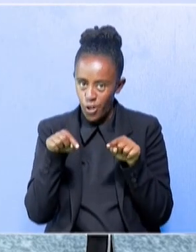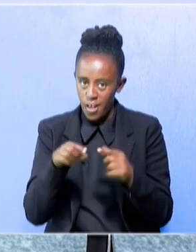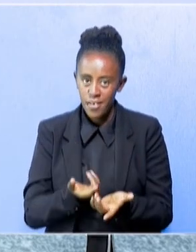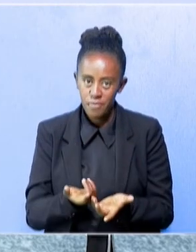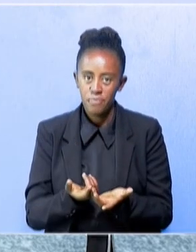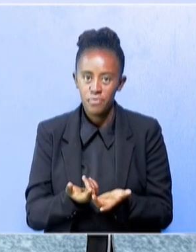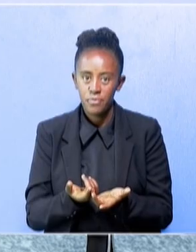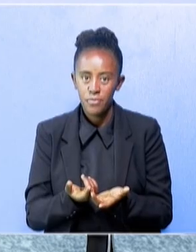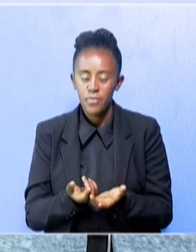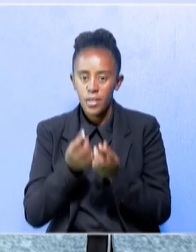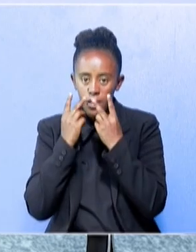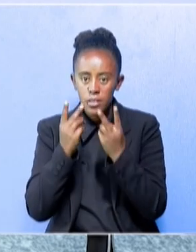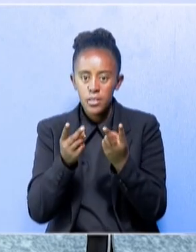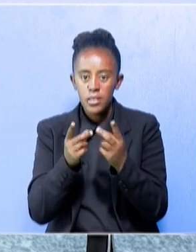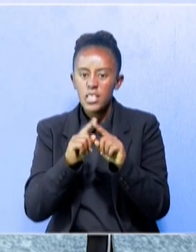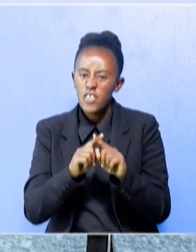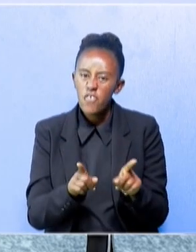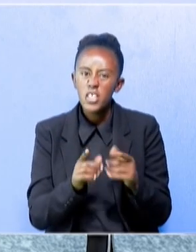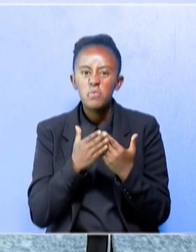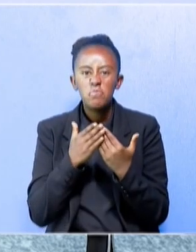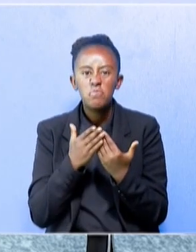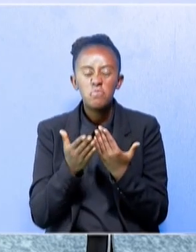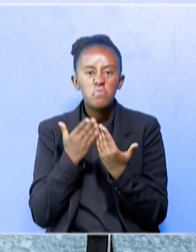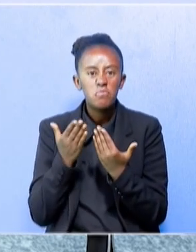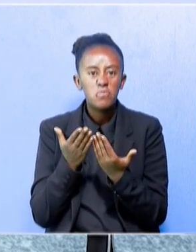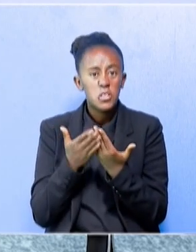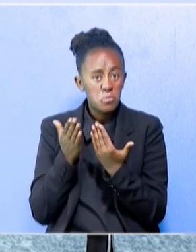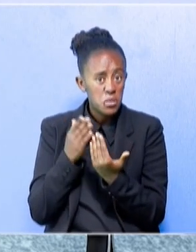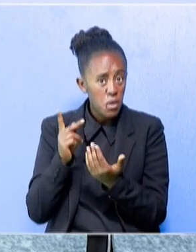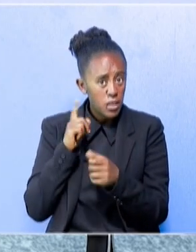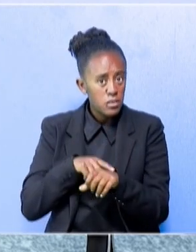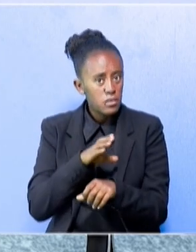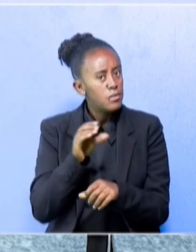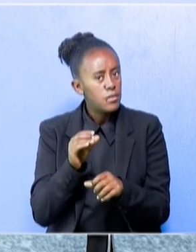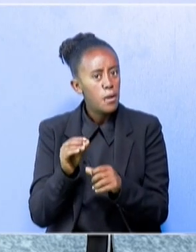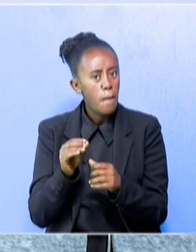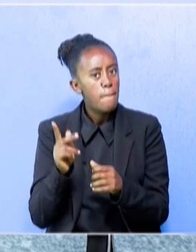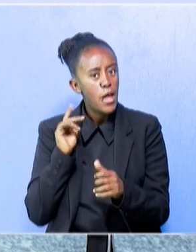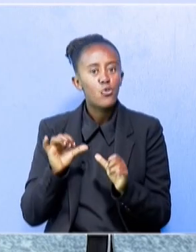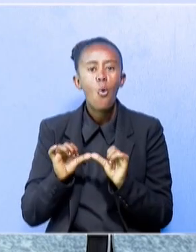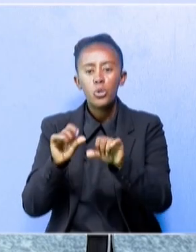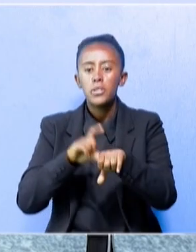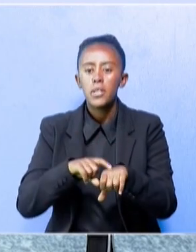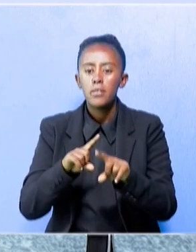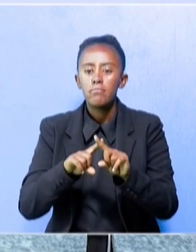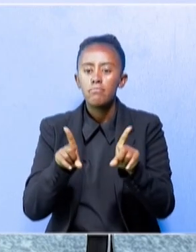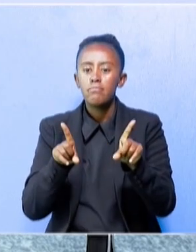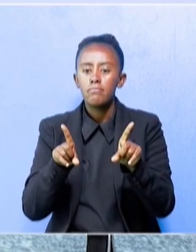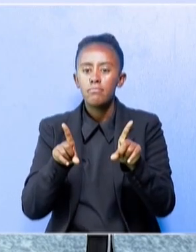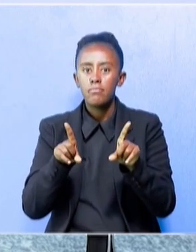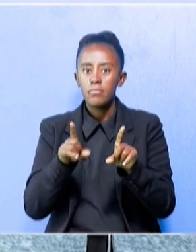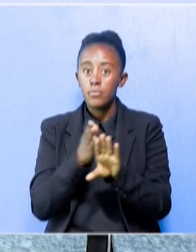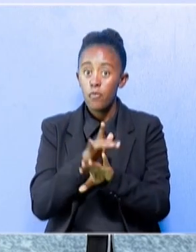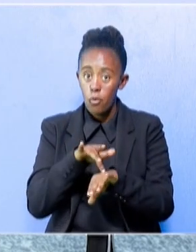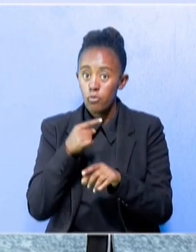that, let's go and see what the difference between simple past tense and past continuous tense. Yeah, before I'm going to